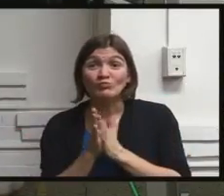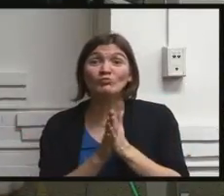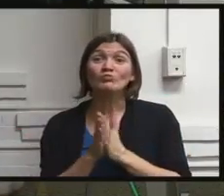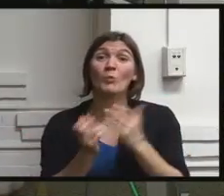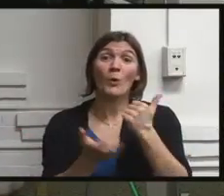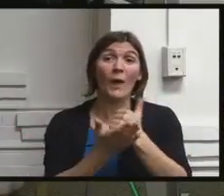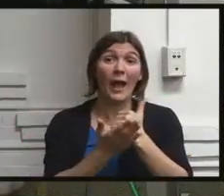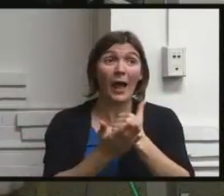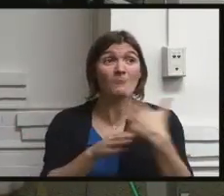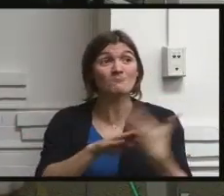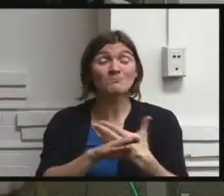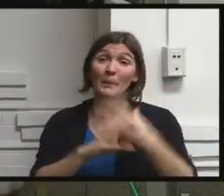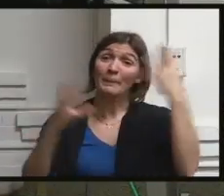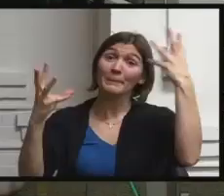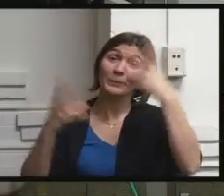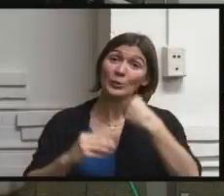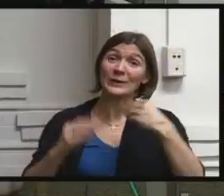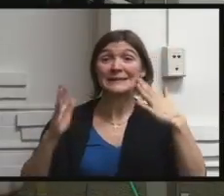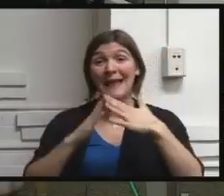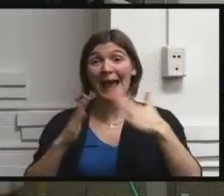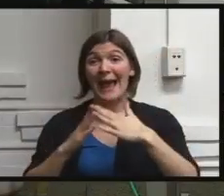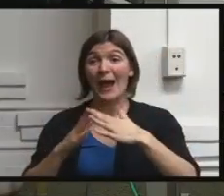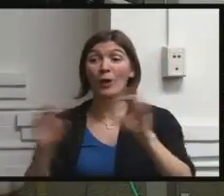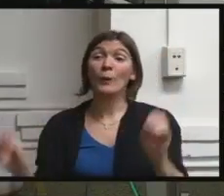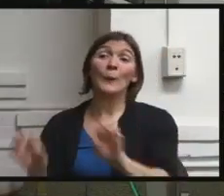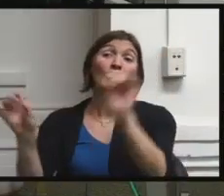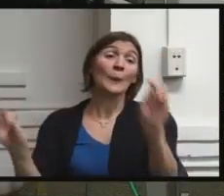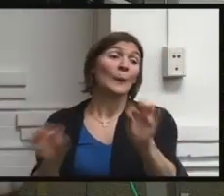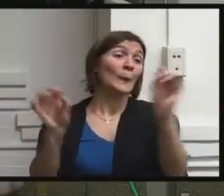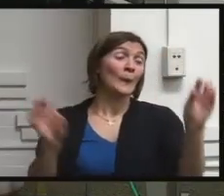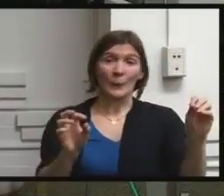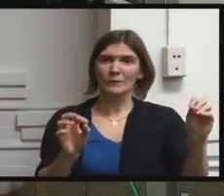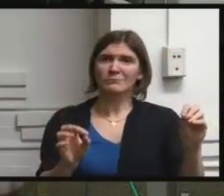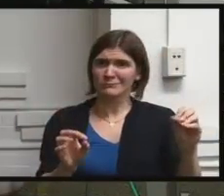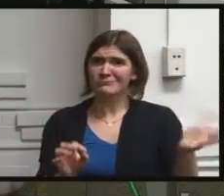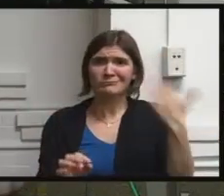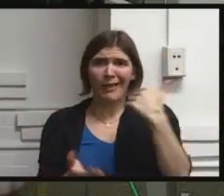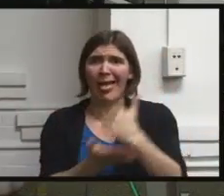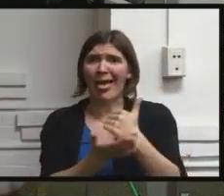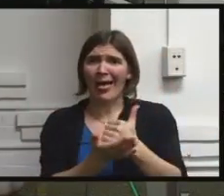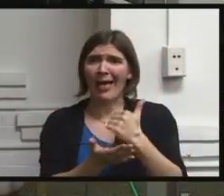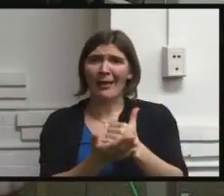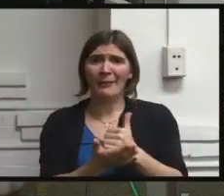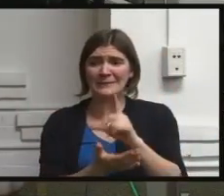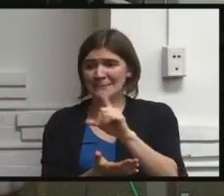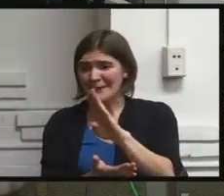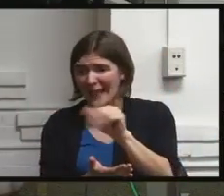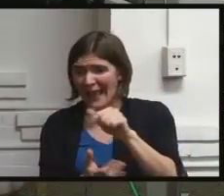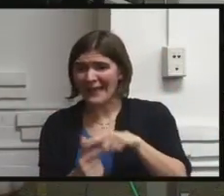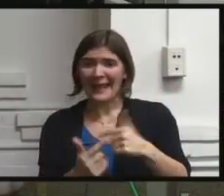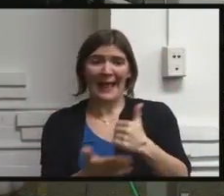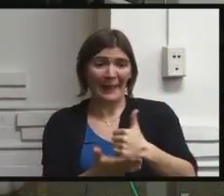frame of helping beautify downtown or helping with DBA,